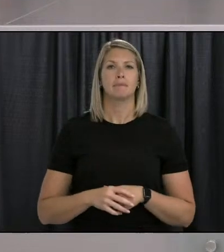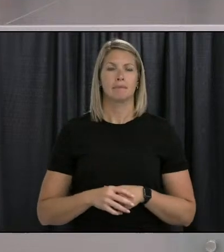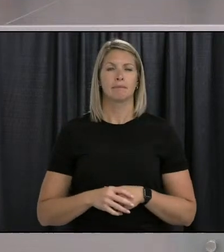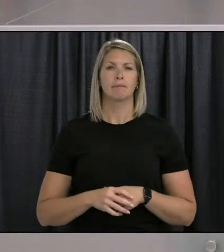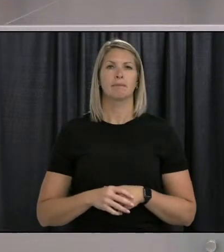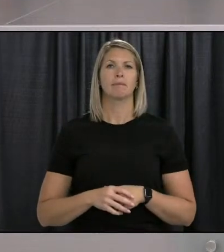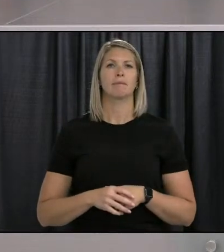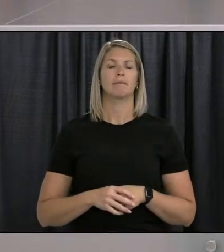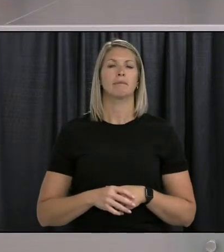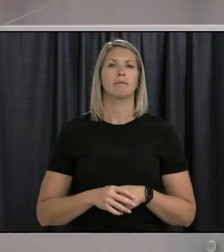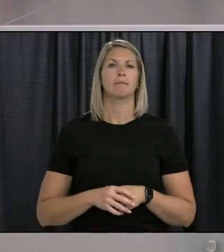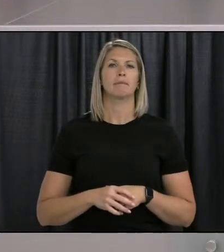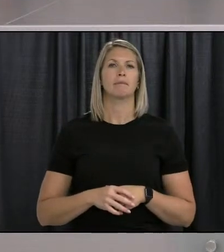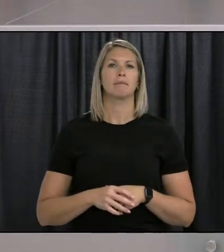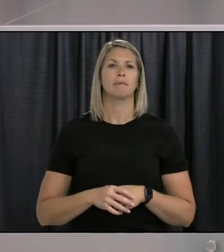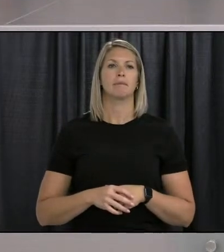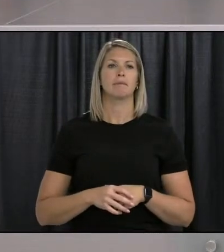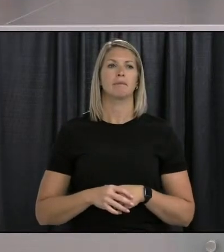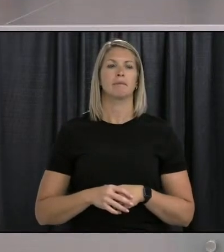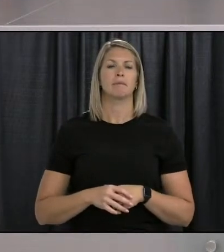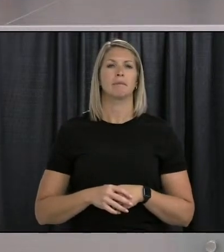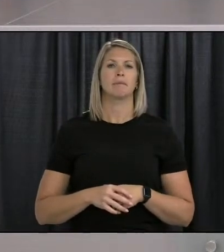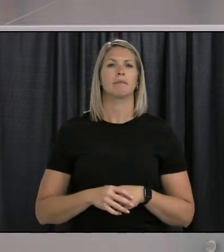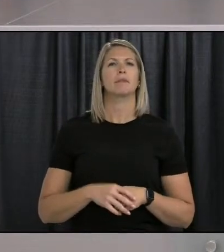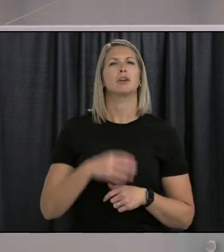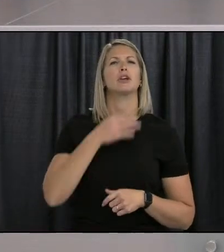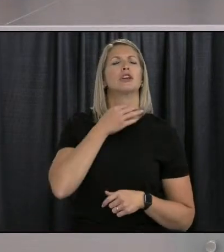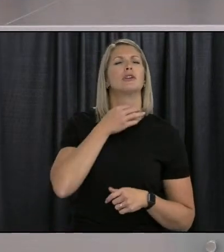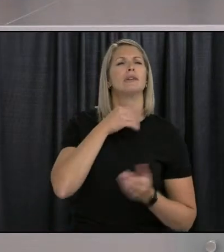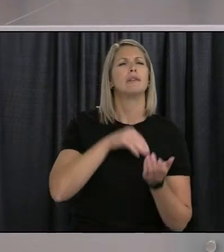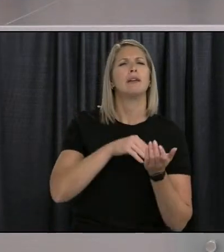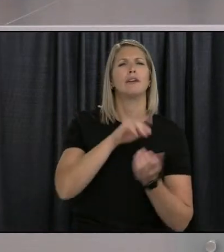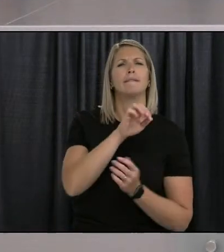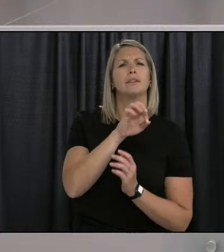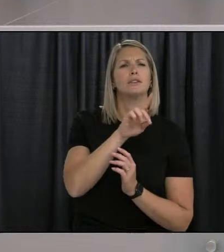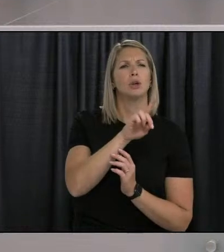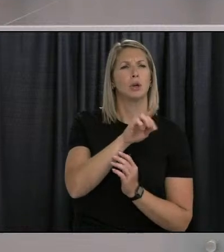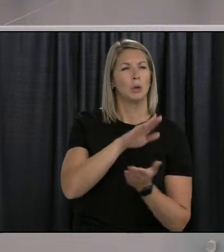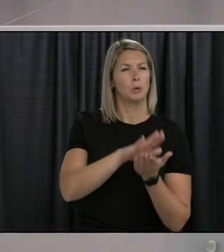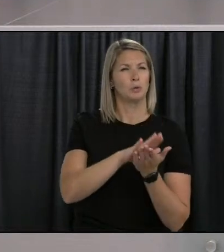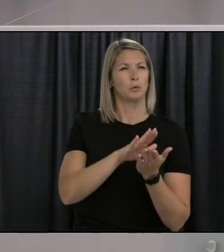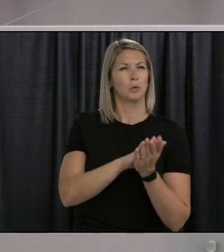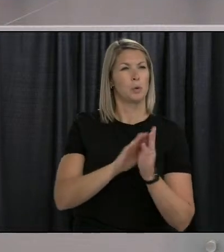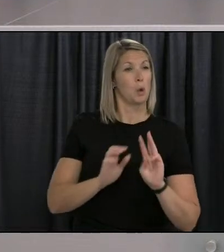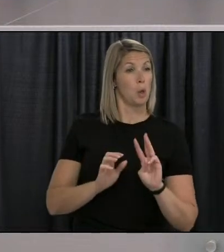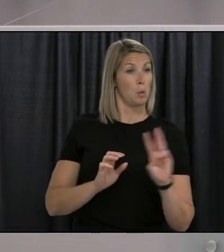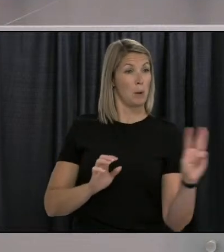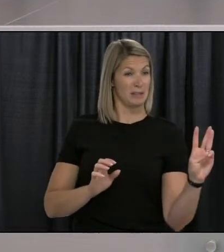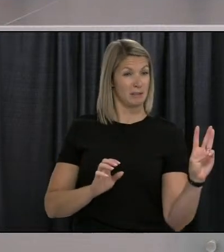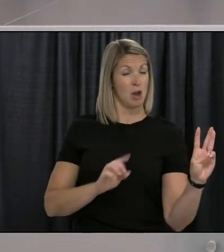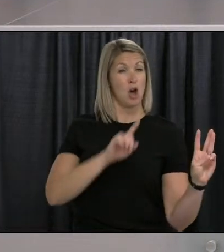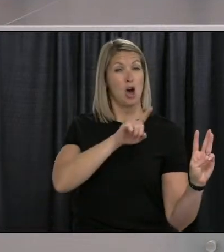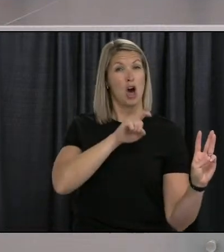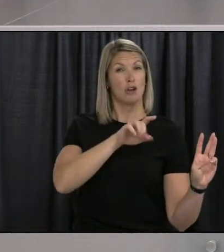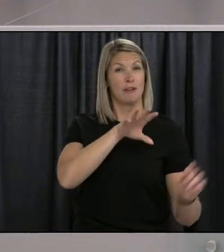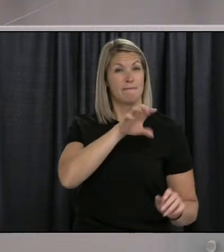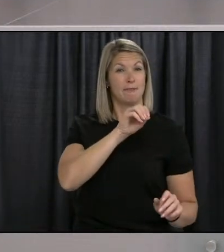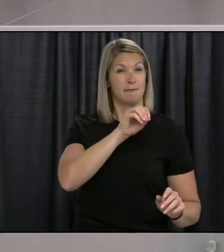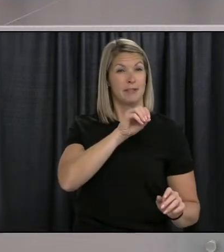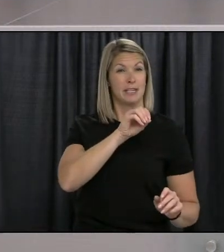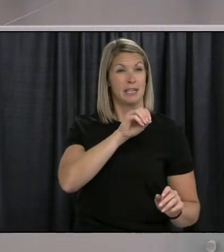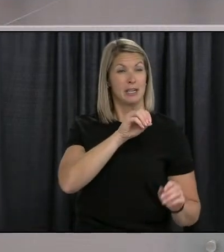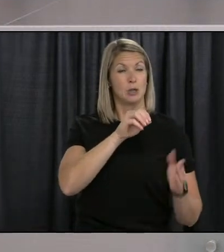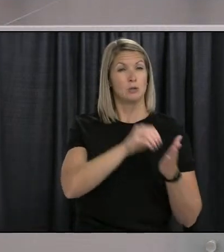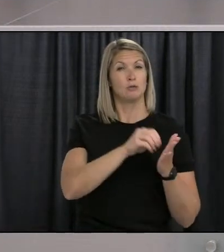Dr. Fitzgerald, the school on the West Coast has had about 150 student absentees apparently since the beginning of the year.